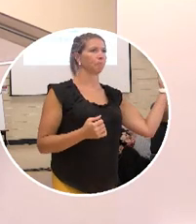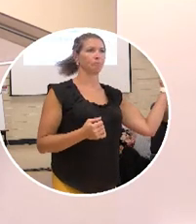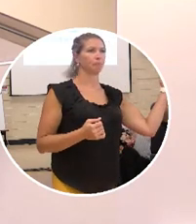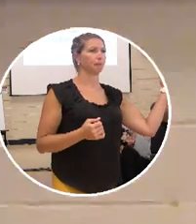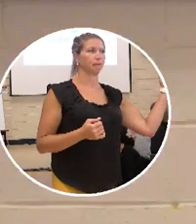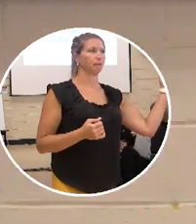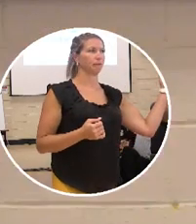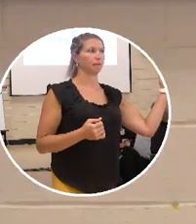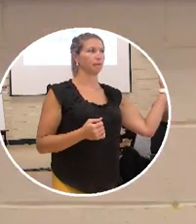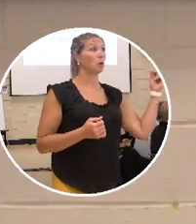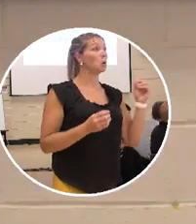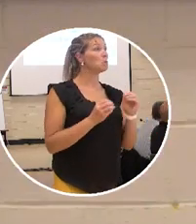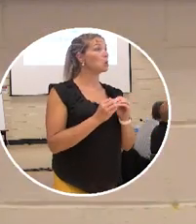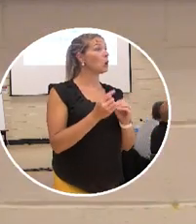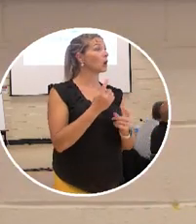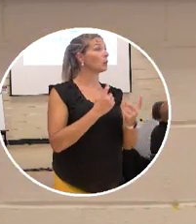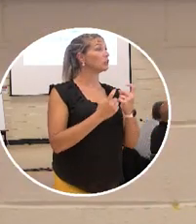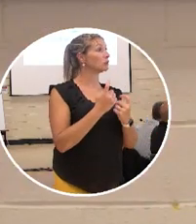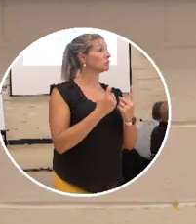Any further